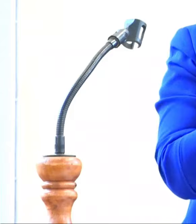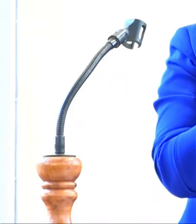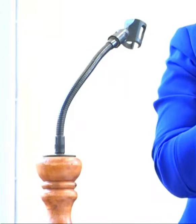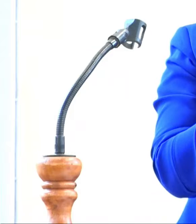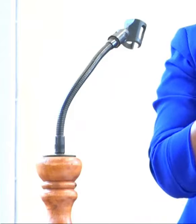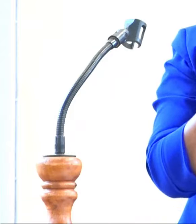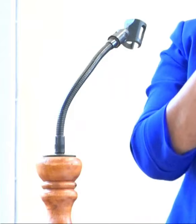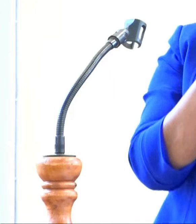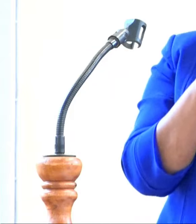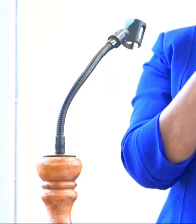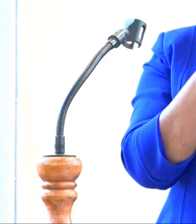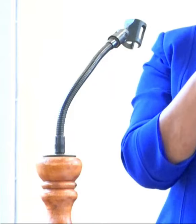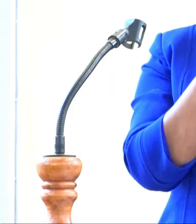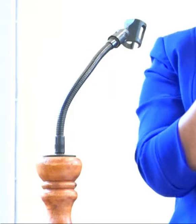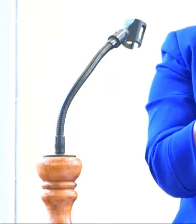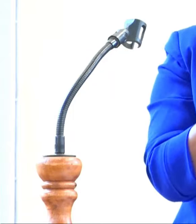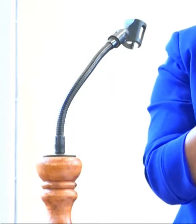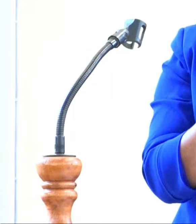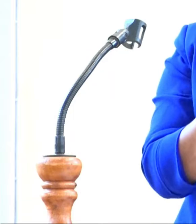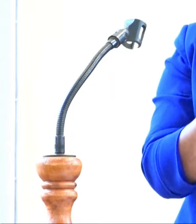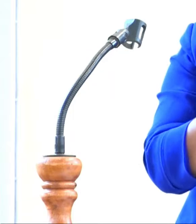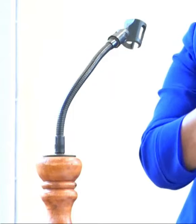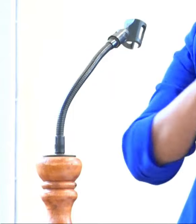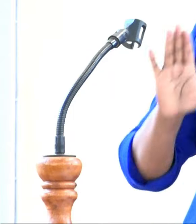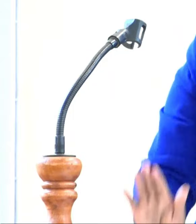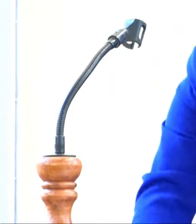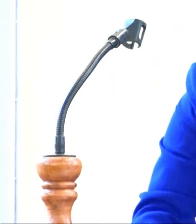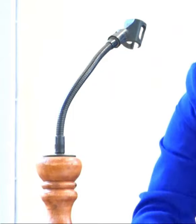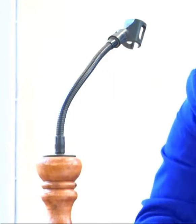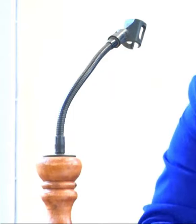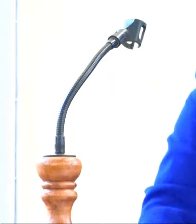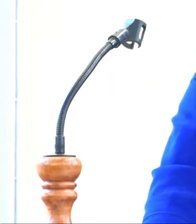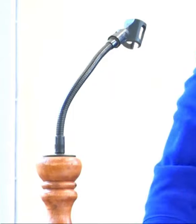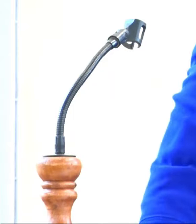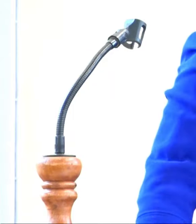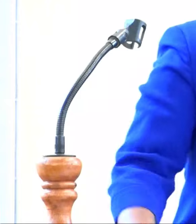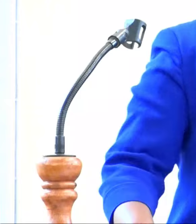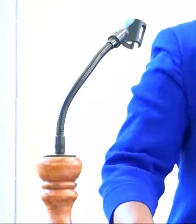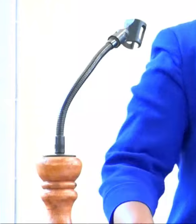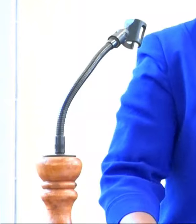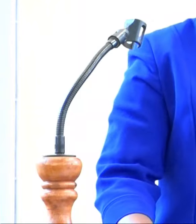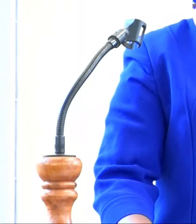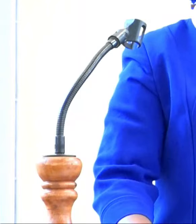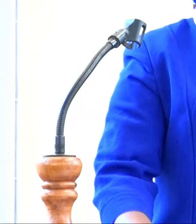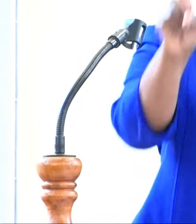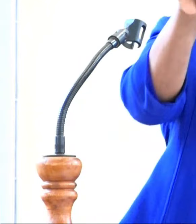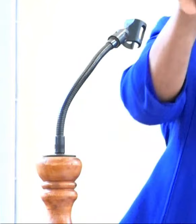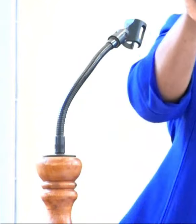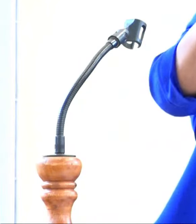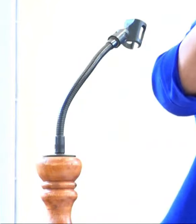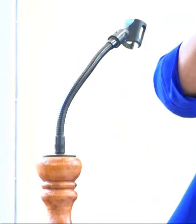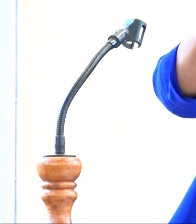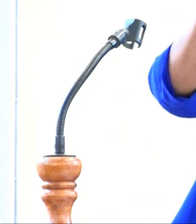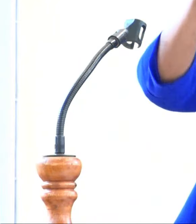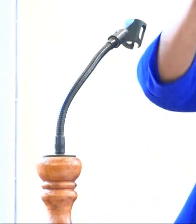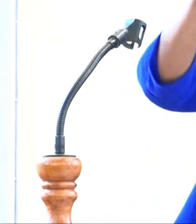because you've given me this. God, I'm not going to go to church because sahi boss ameniita kazini. God, I'm not going to